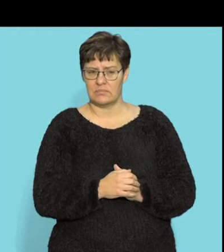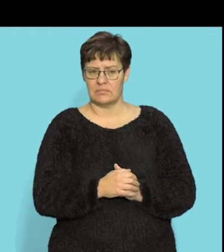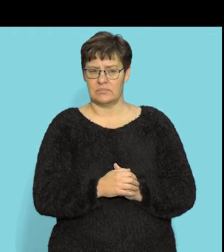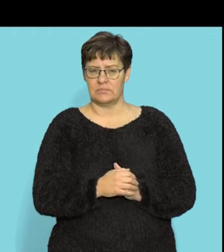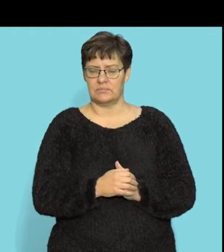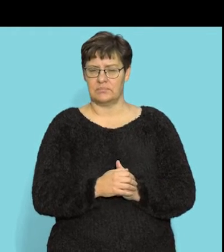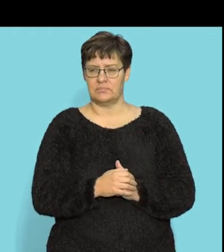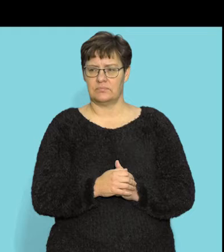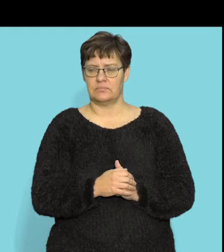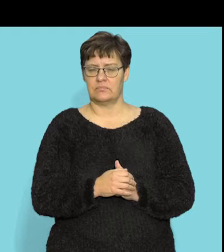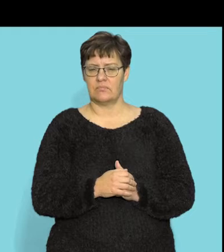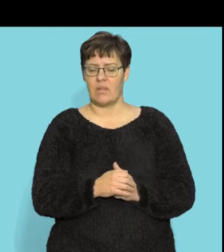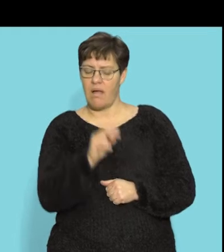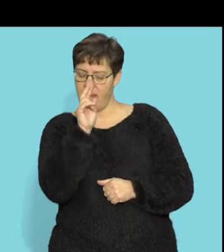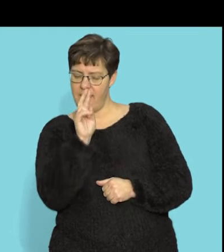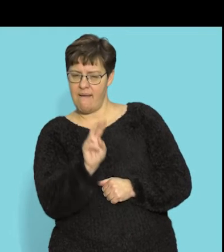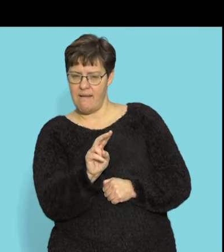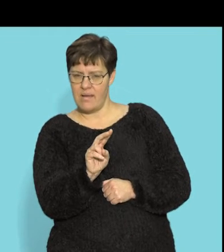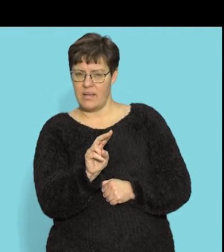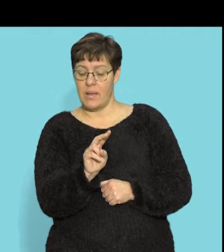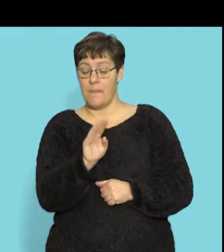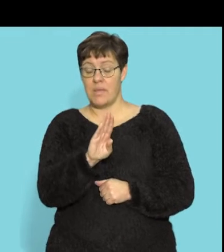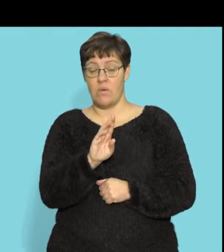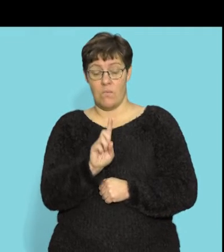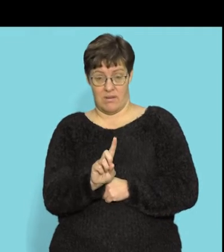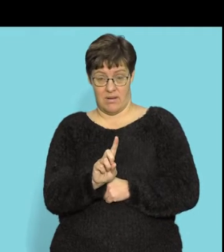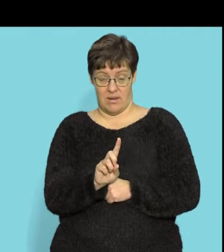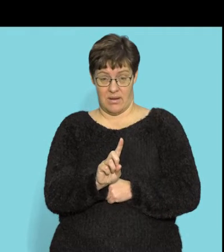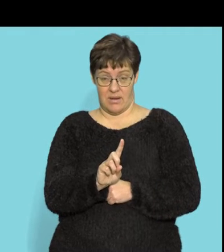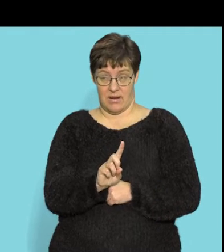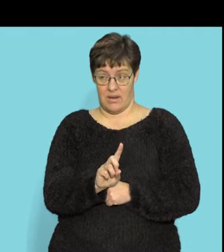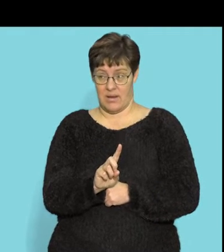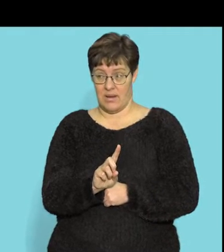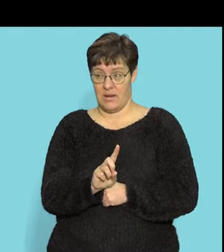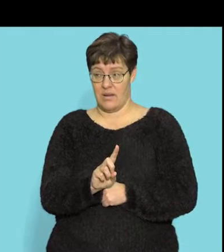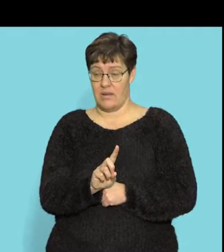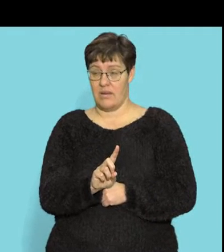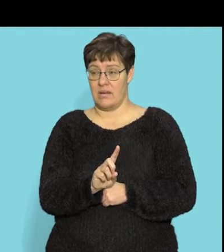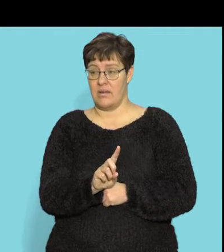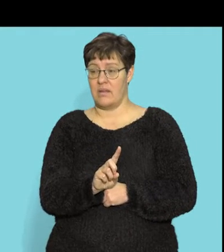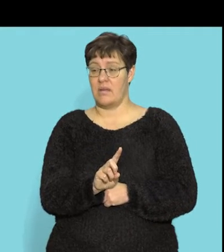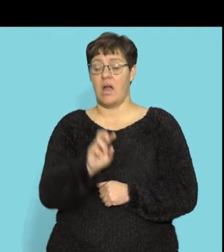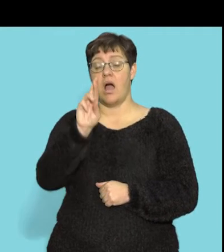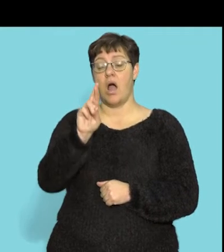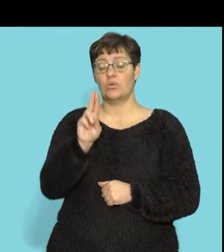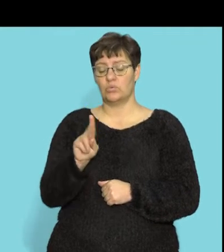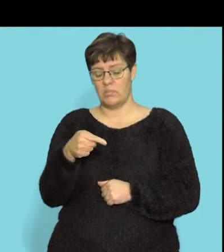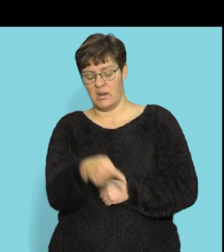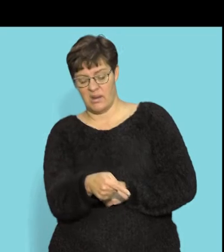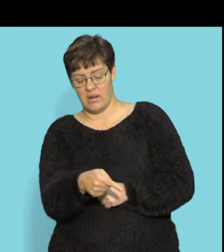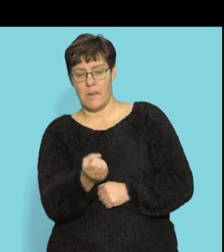now we want to appreciate that bulb 1, okay, let's call it R2, which is bulb 2,